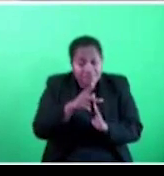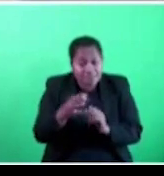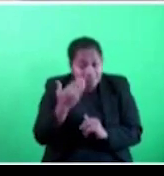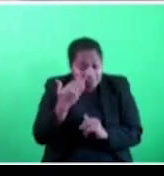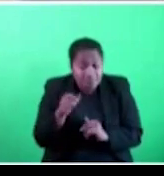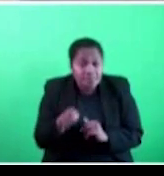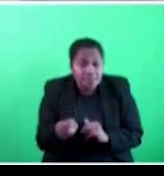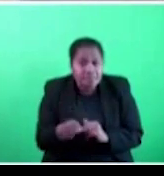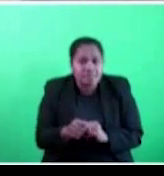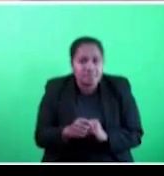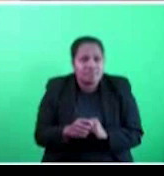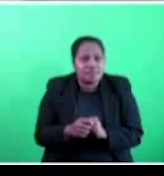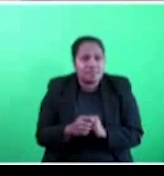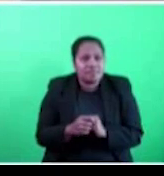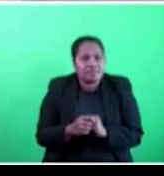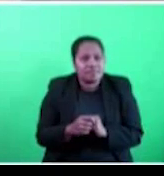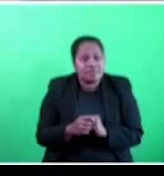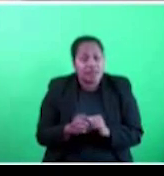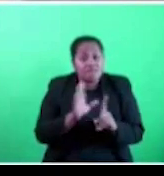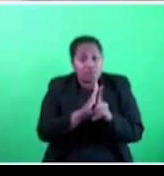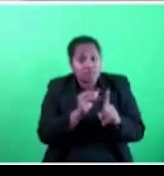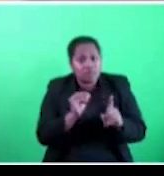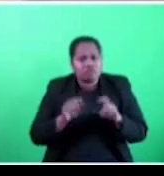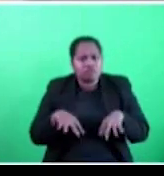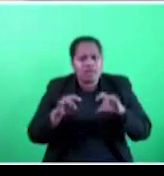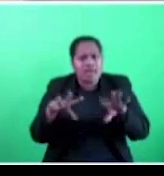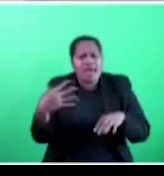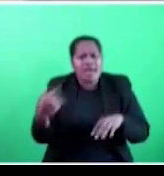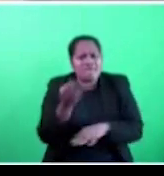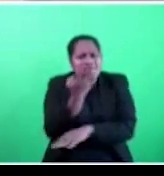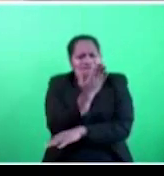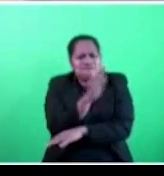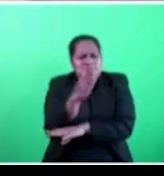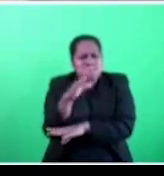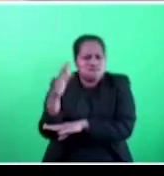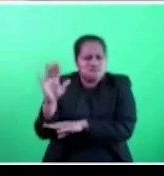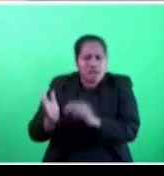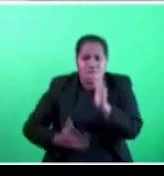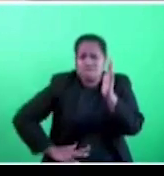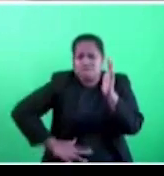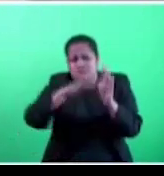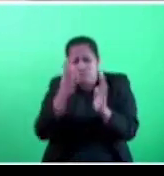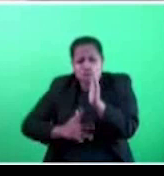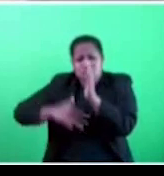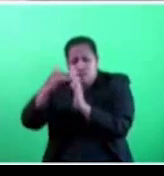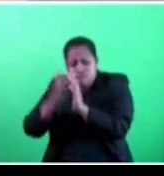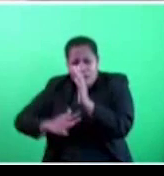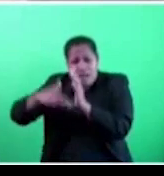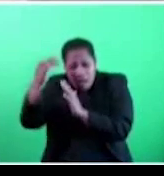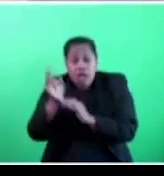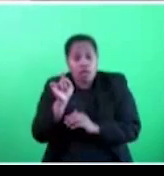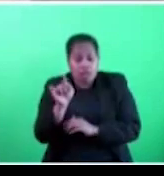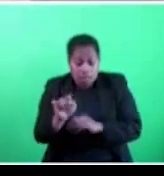by way of a practical example, Australia has had bushfires. Now, if as a result of that and a result of flooding,